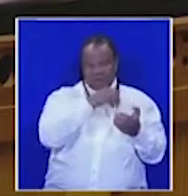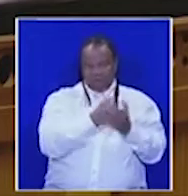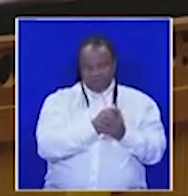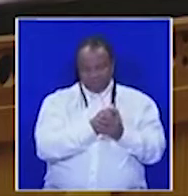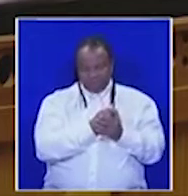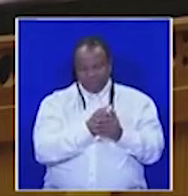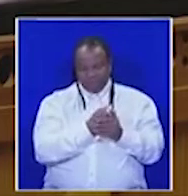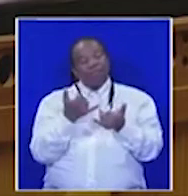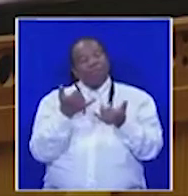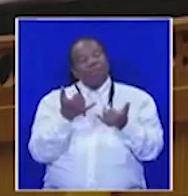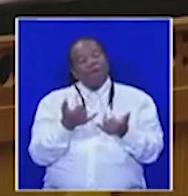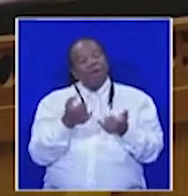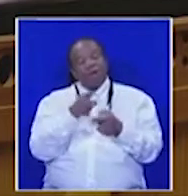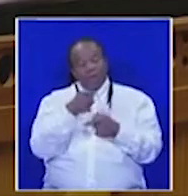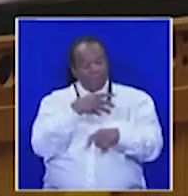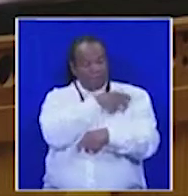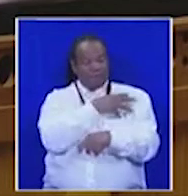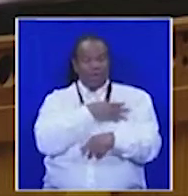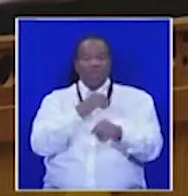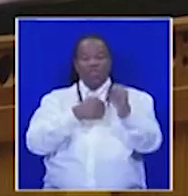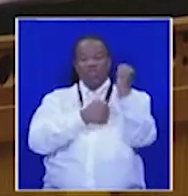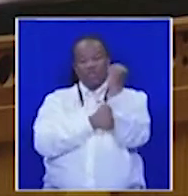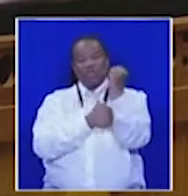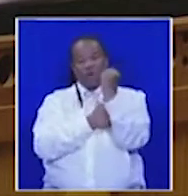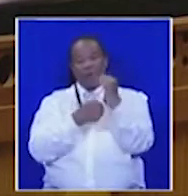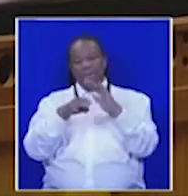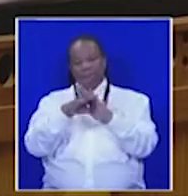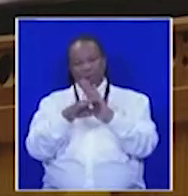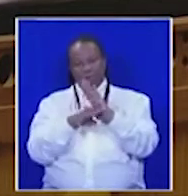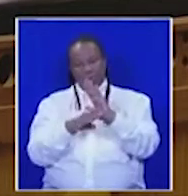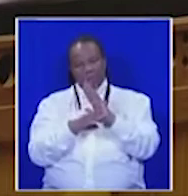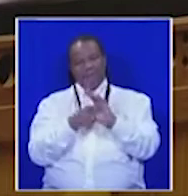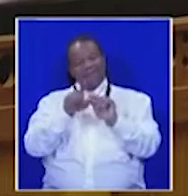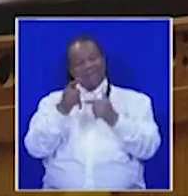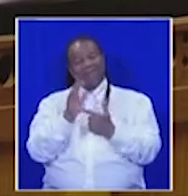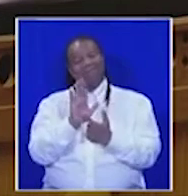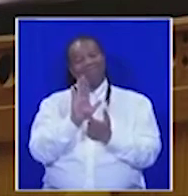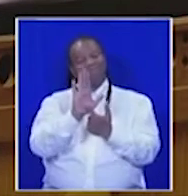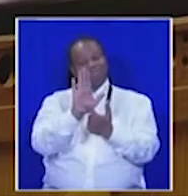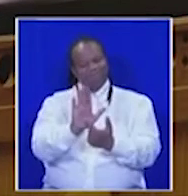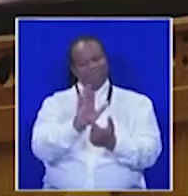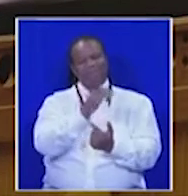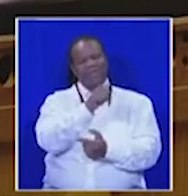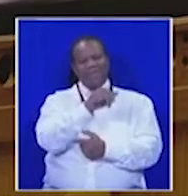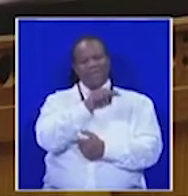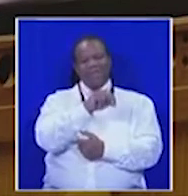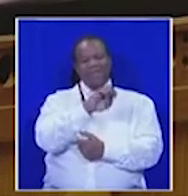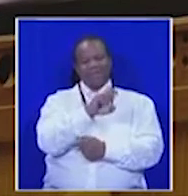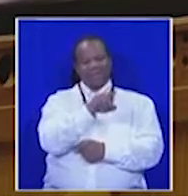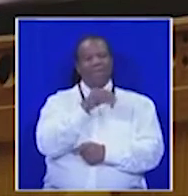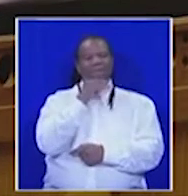Industrialist program lauded by the minister today is the case study of the ANC's con trick of broad-based